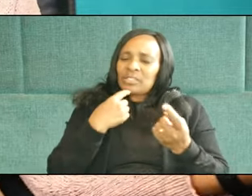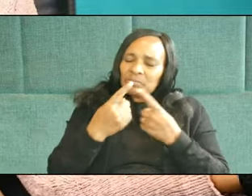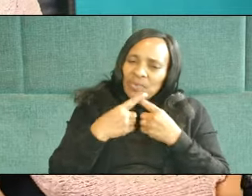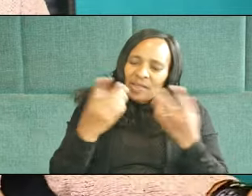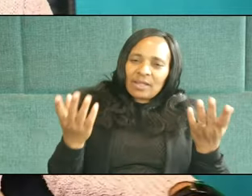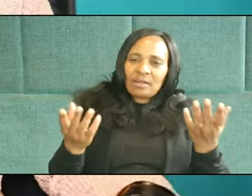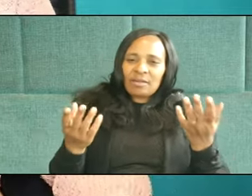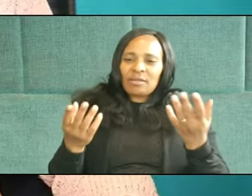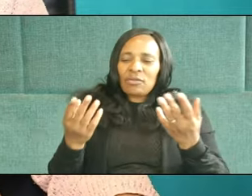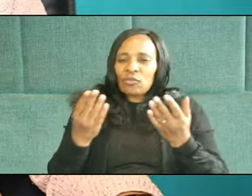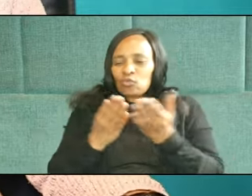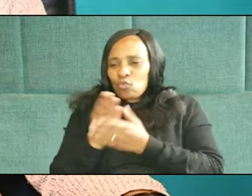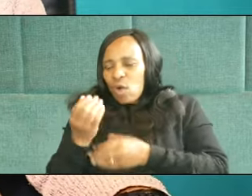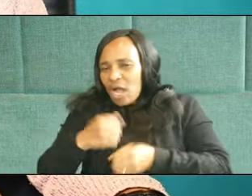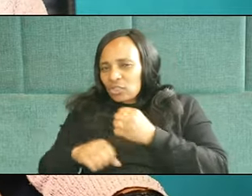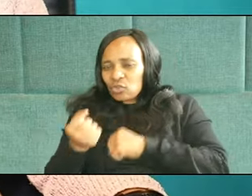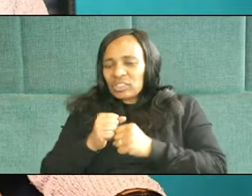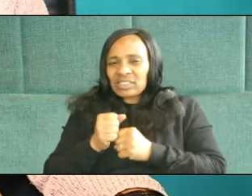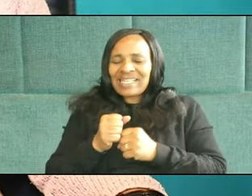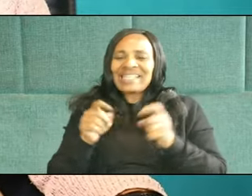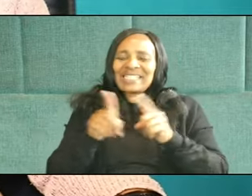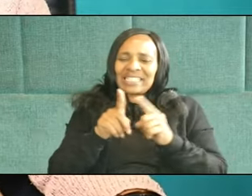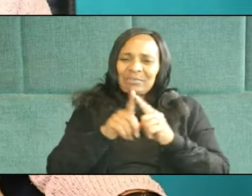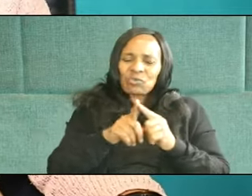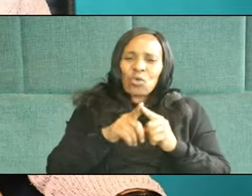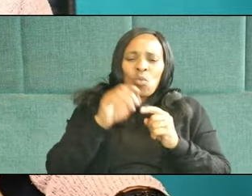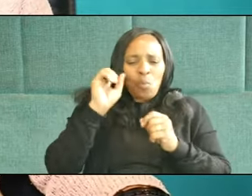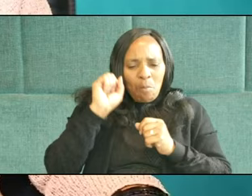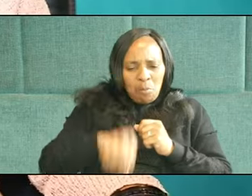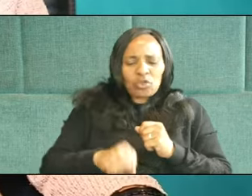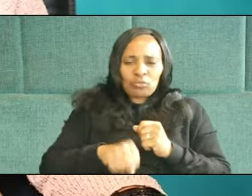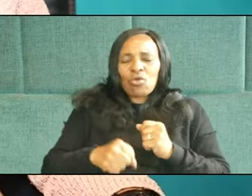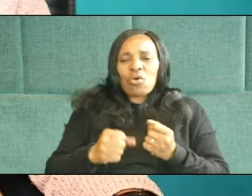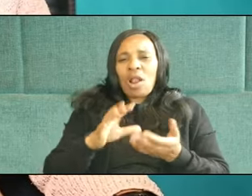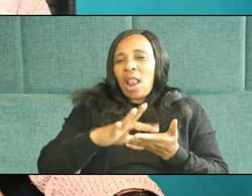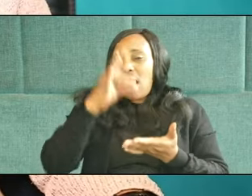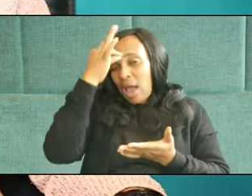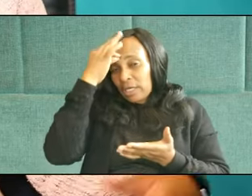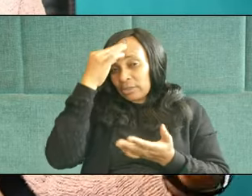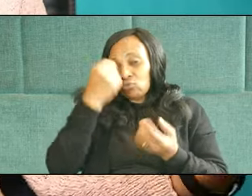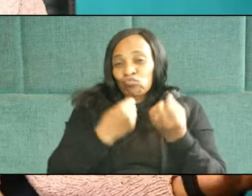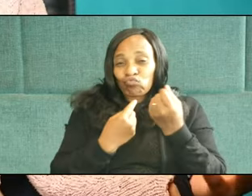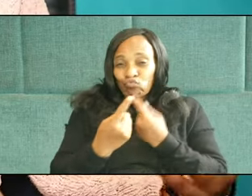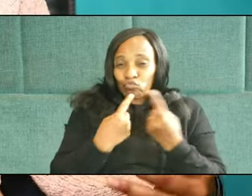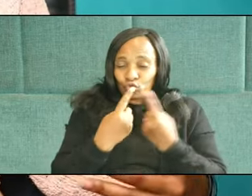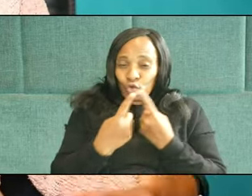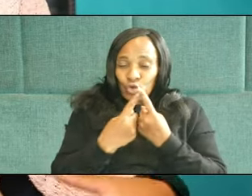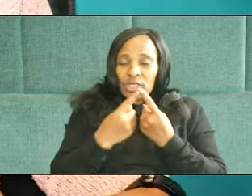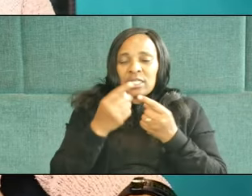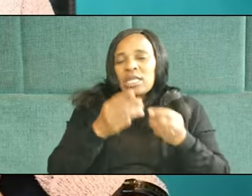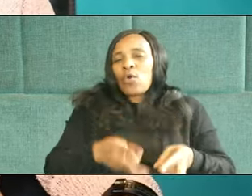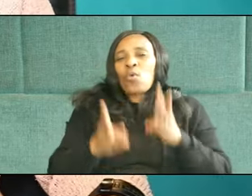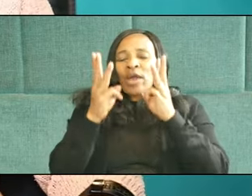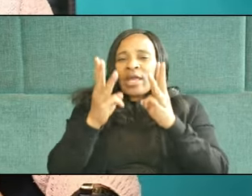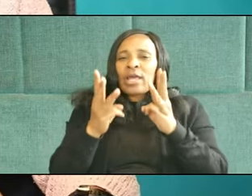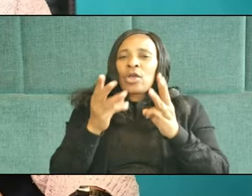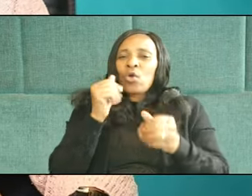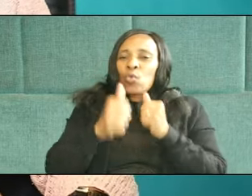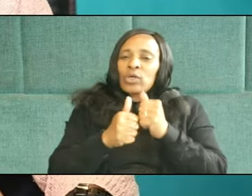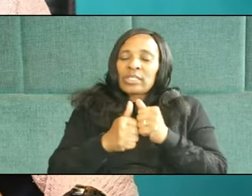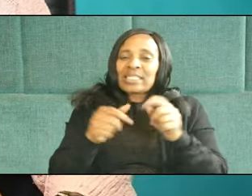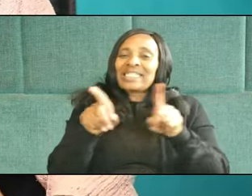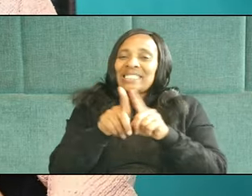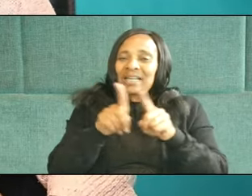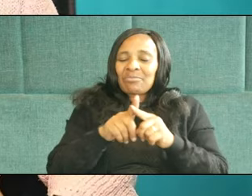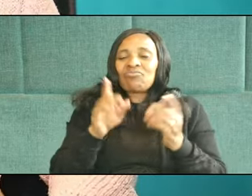ill in front of your enemies, the same with us. We should learn to talk in a way that will influence others, in a way that will want them to be like Jesus.